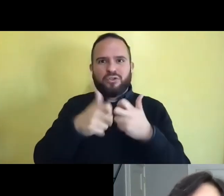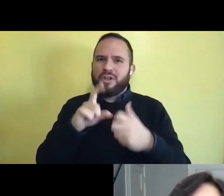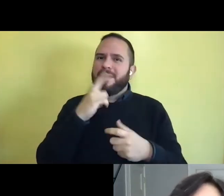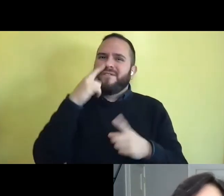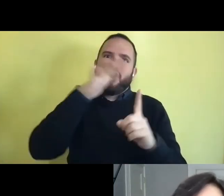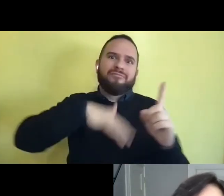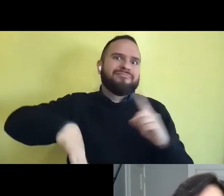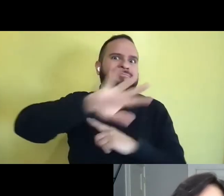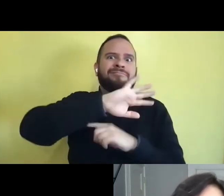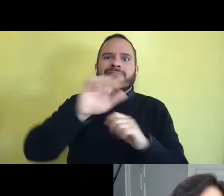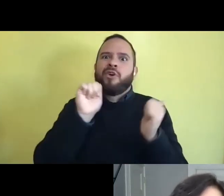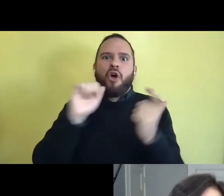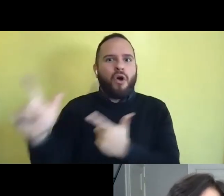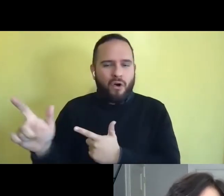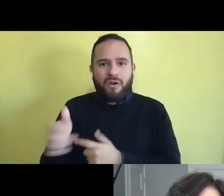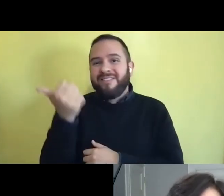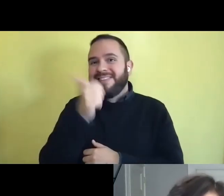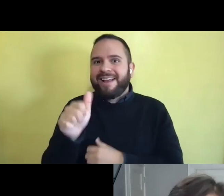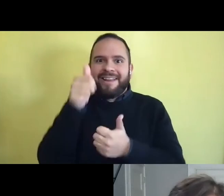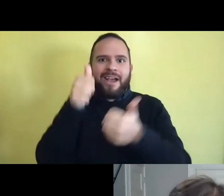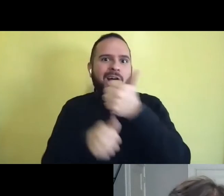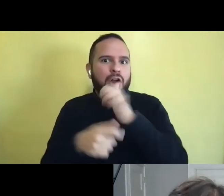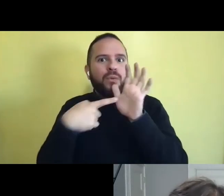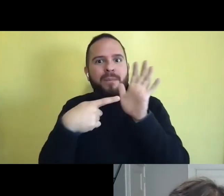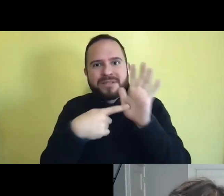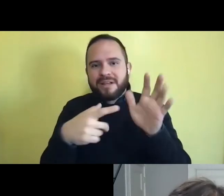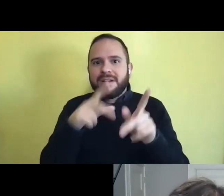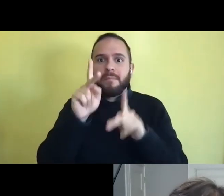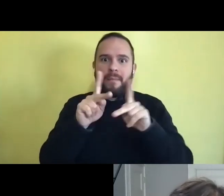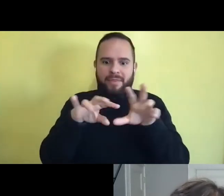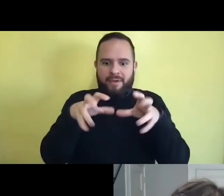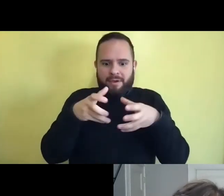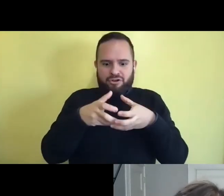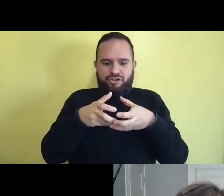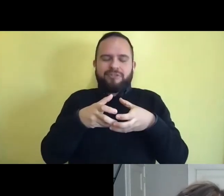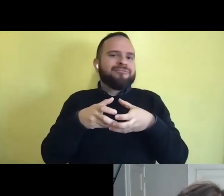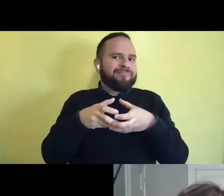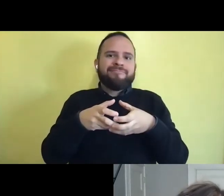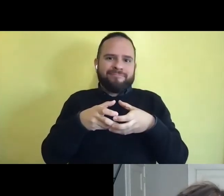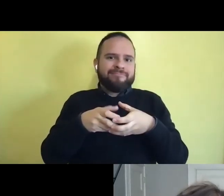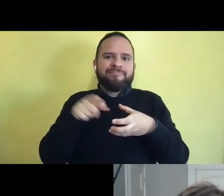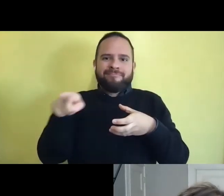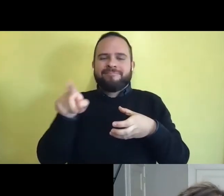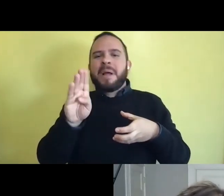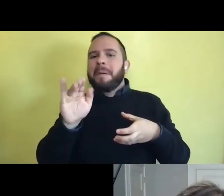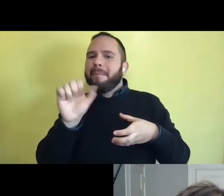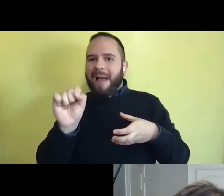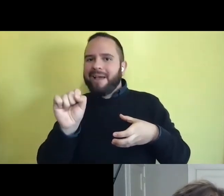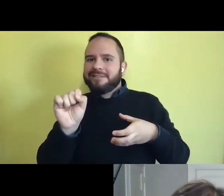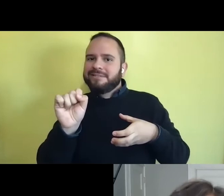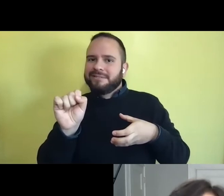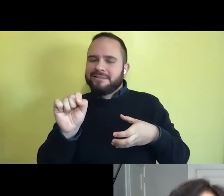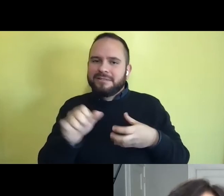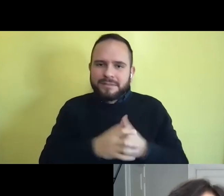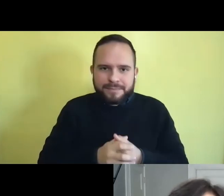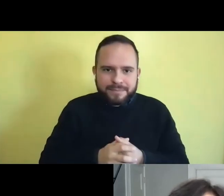any underrepresented population. If you look at a latest, there was an article actually was